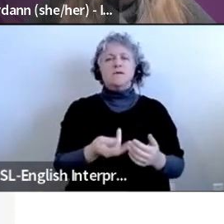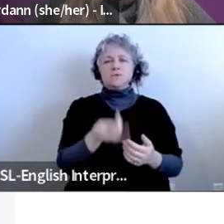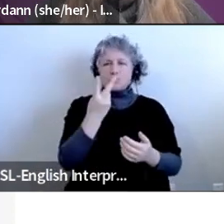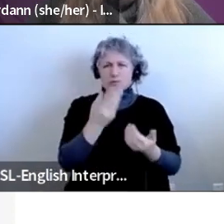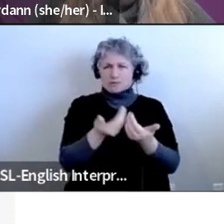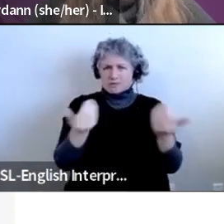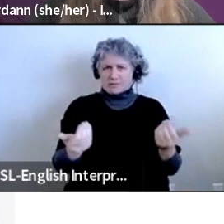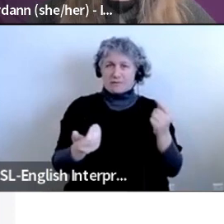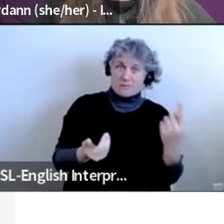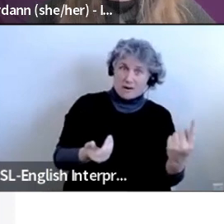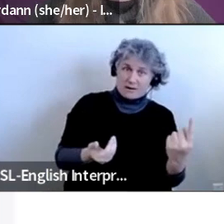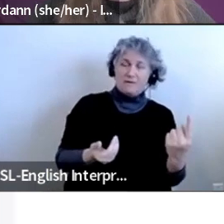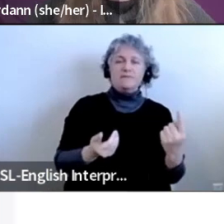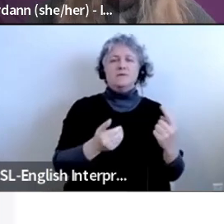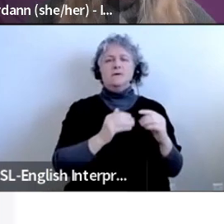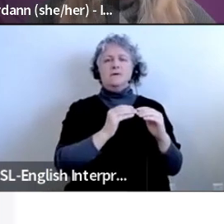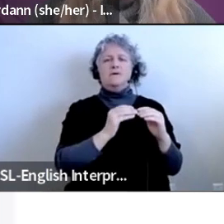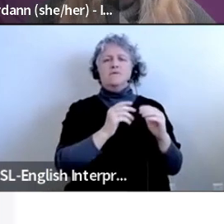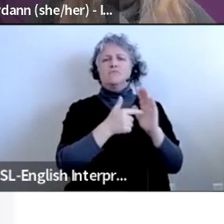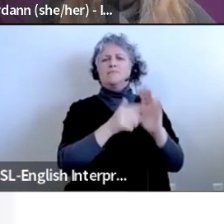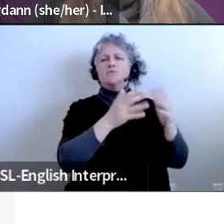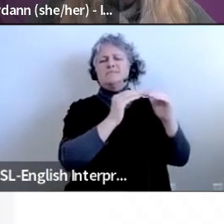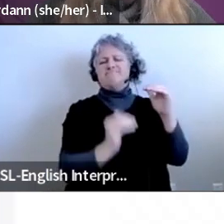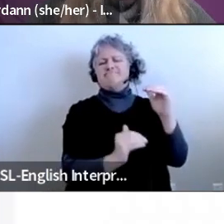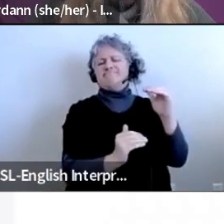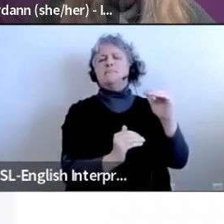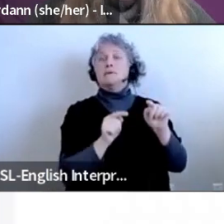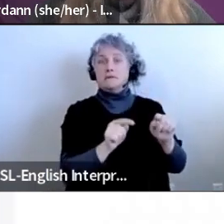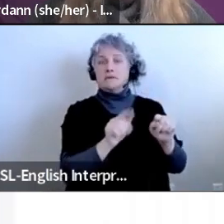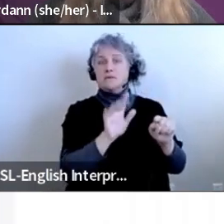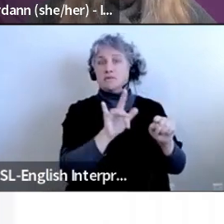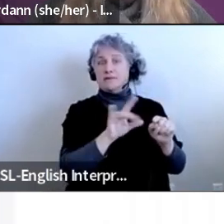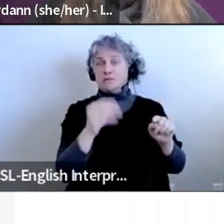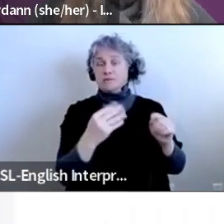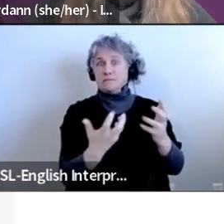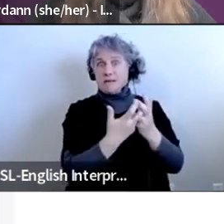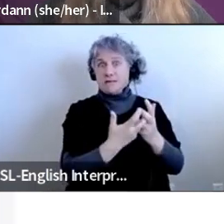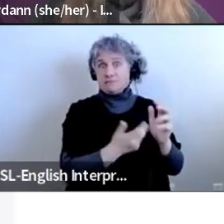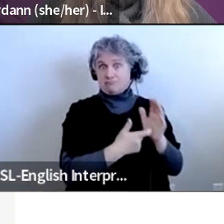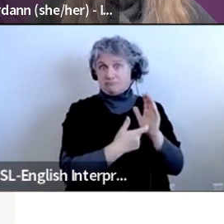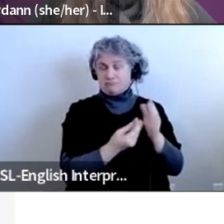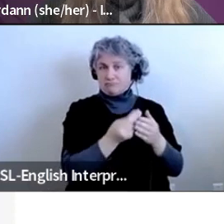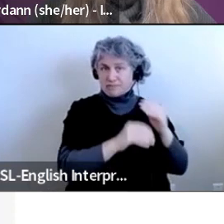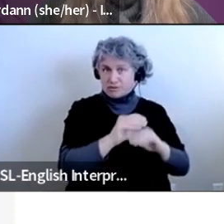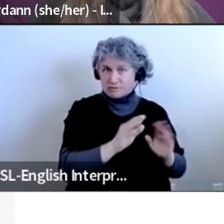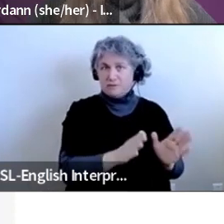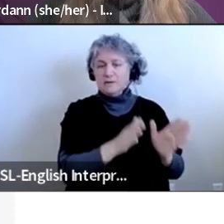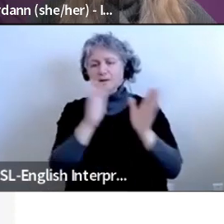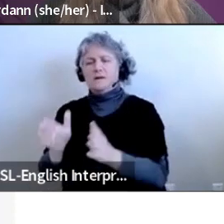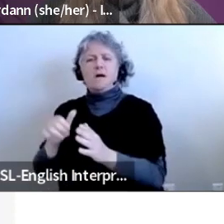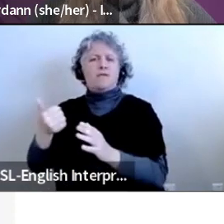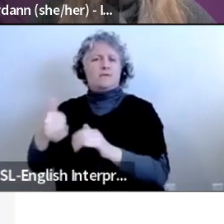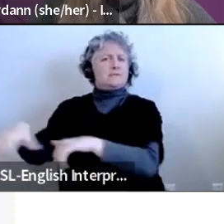to the underrepresented group. So you're matching the funds at 25%. And then the other version is the standard